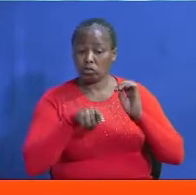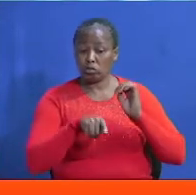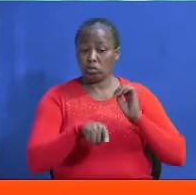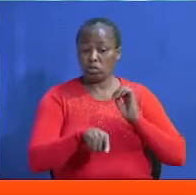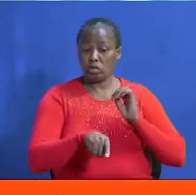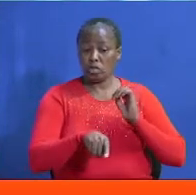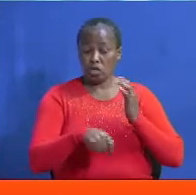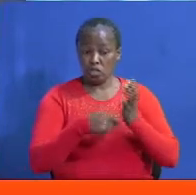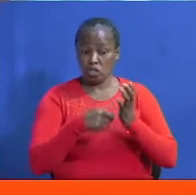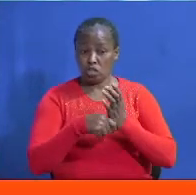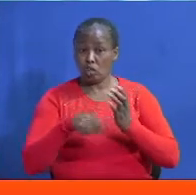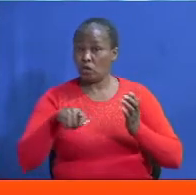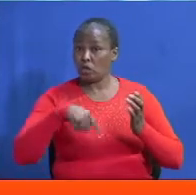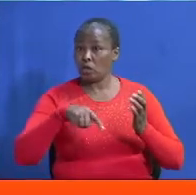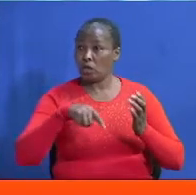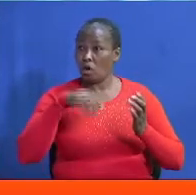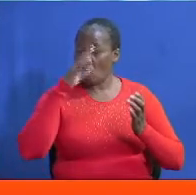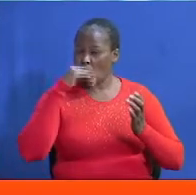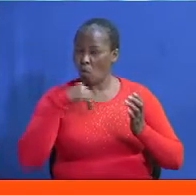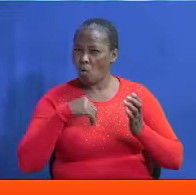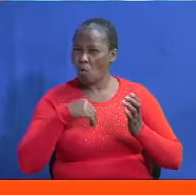because there's a photocopy